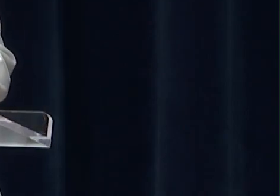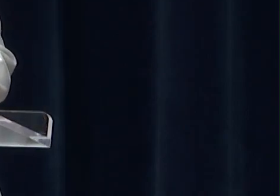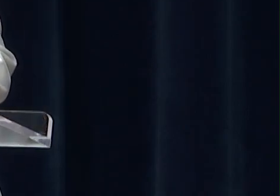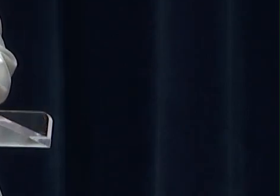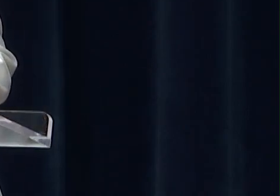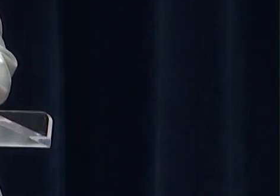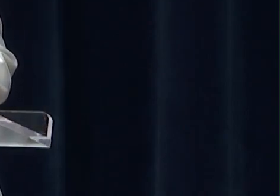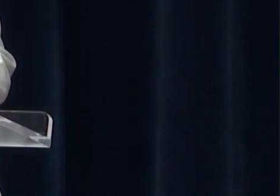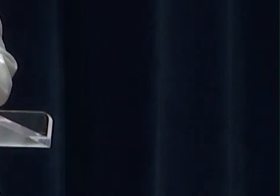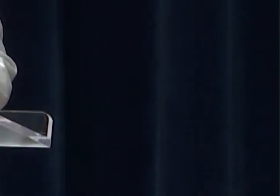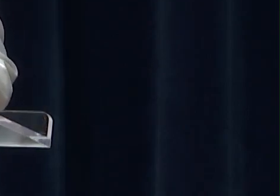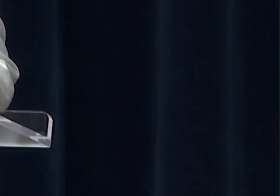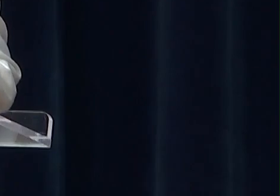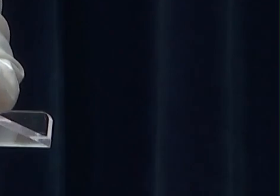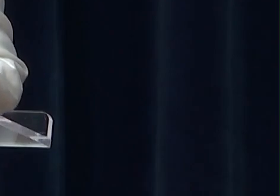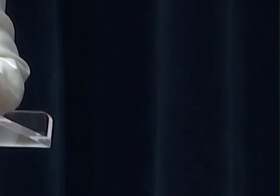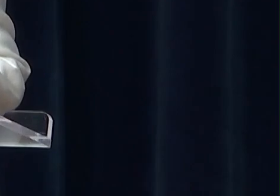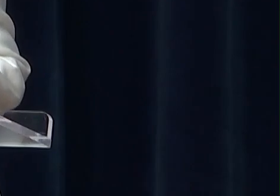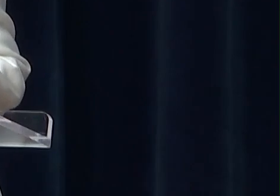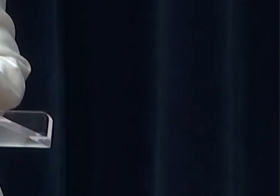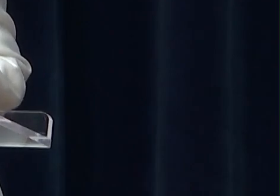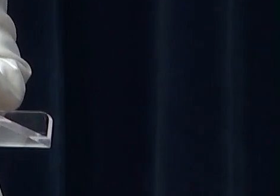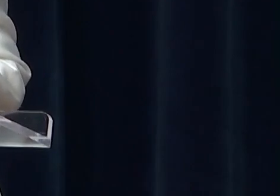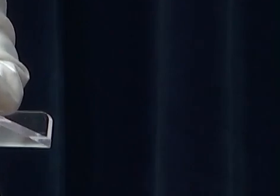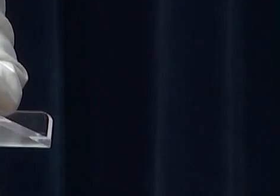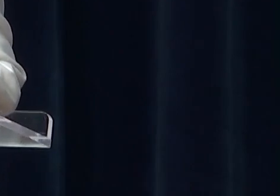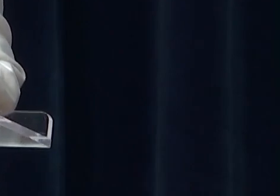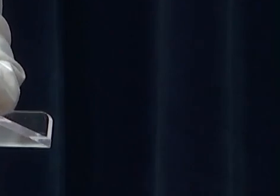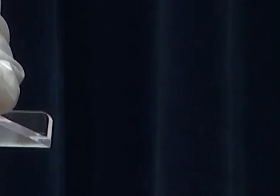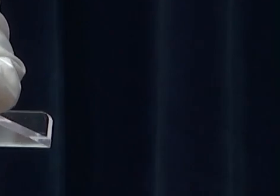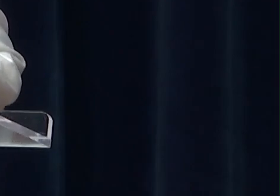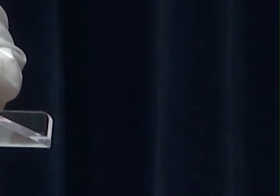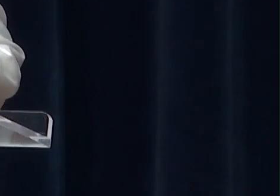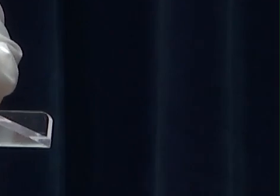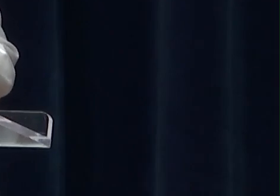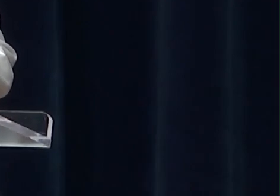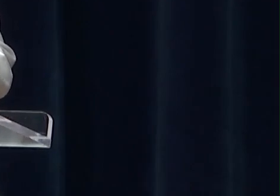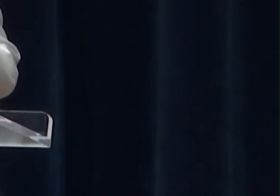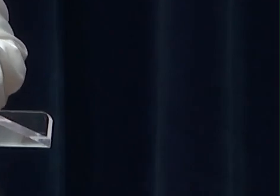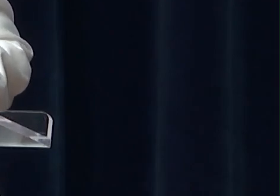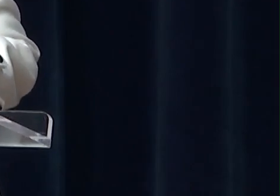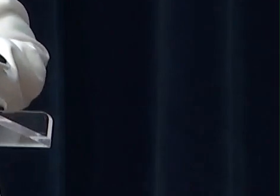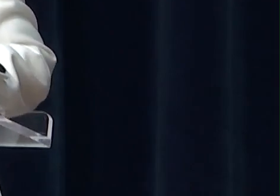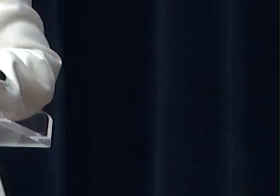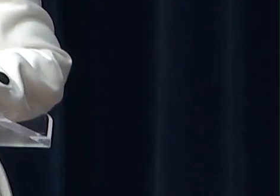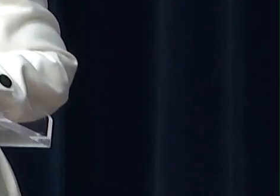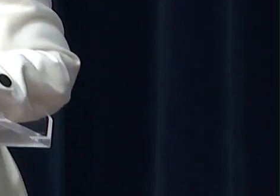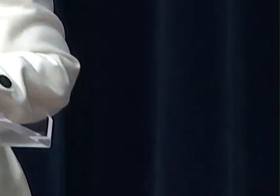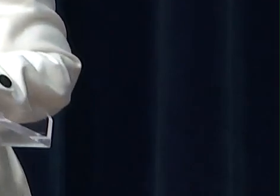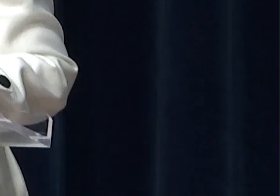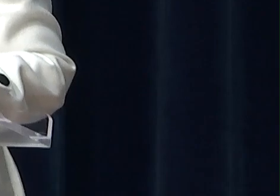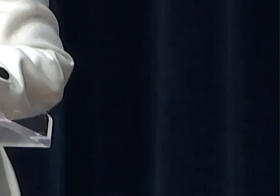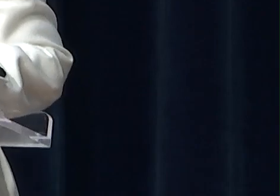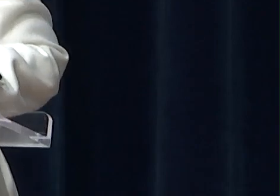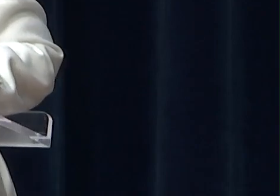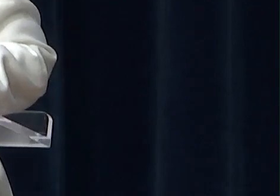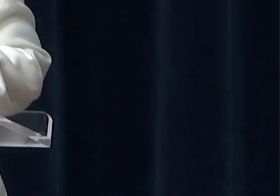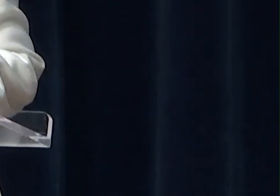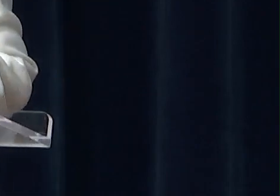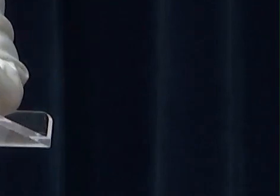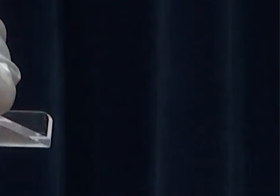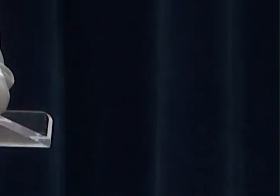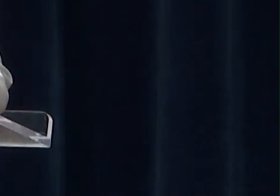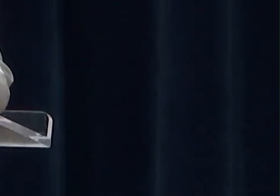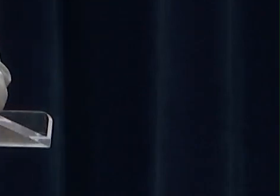I saw Dr. Narini out here. There he is, down front. Welcome, Dr. Narini. You have chosen to